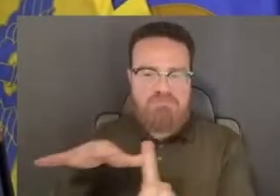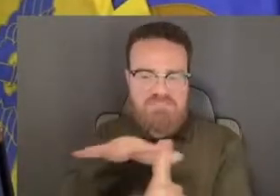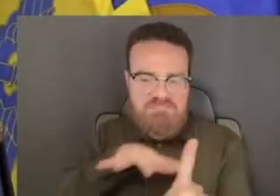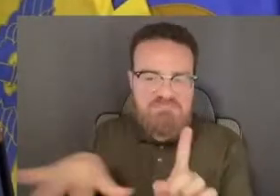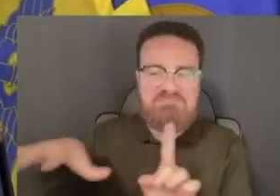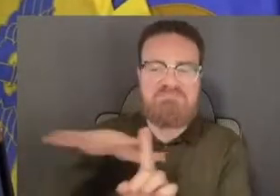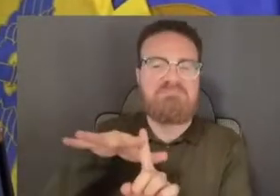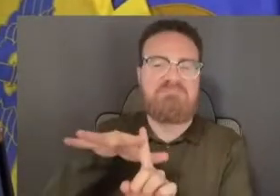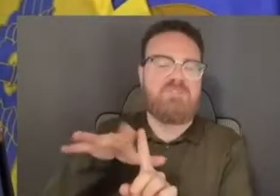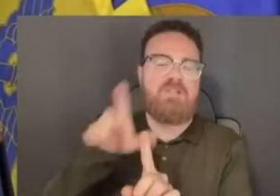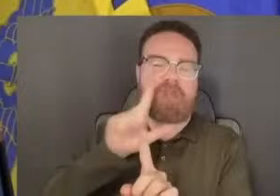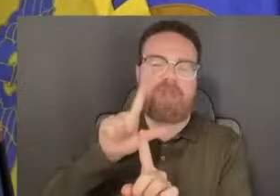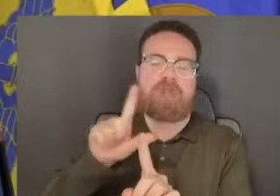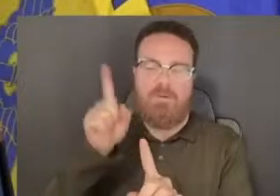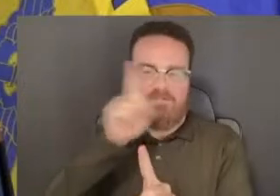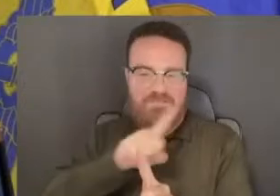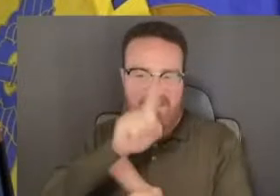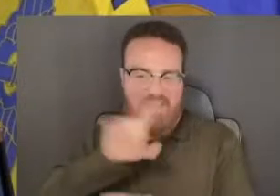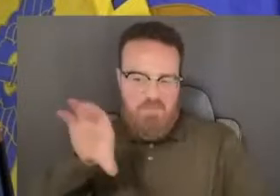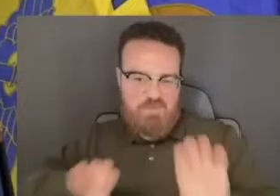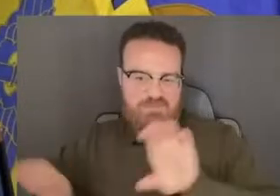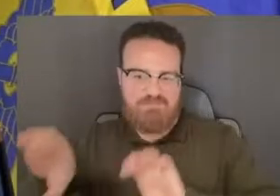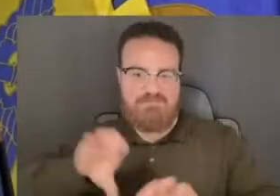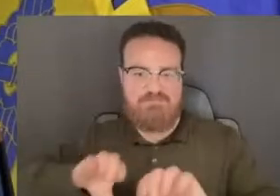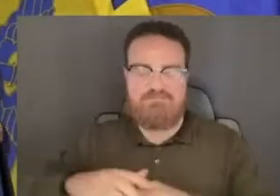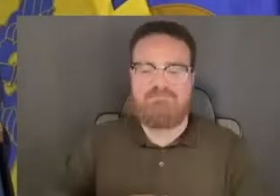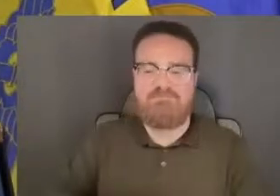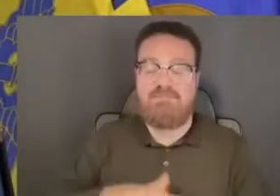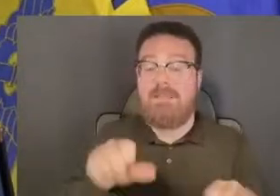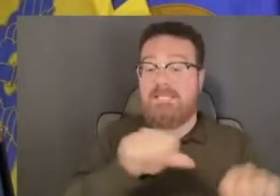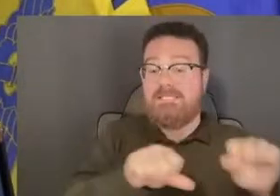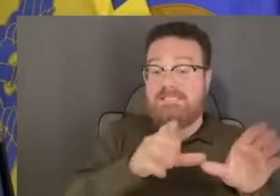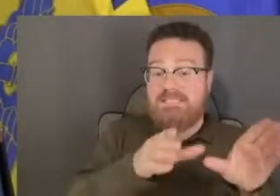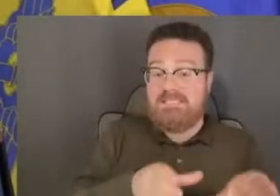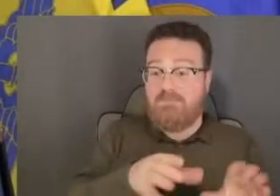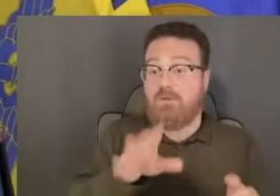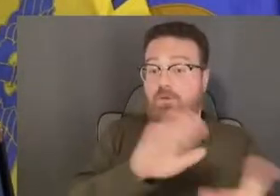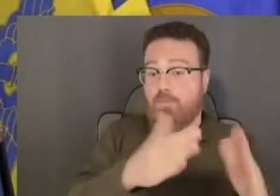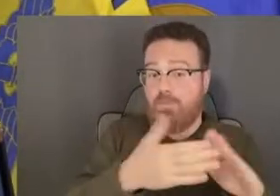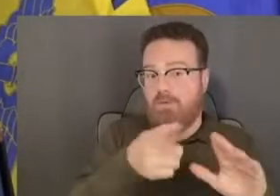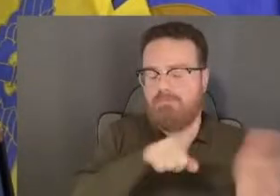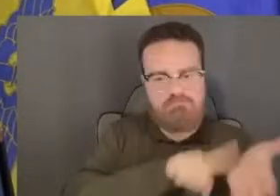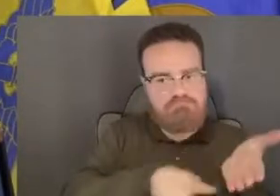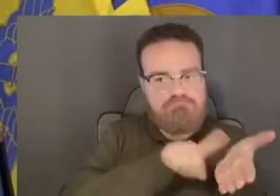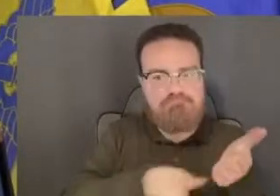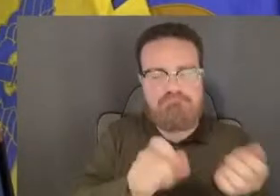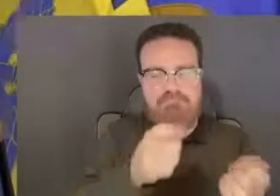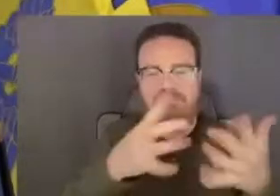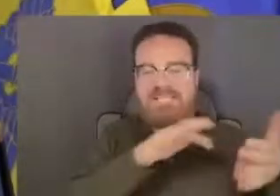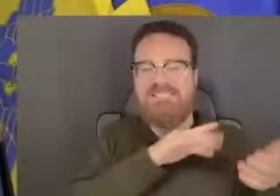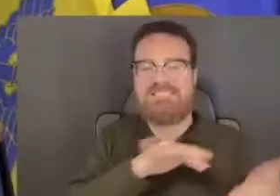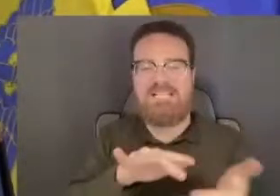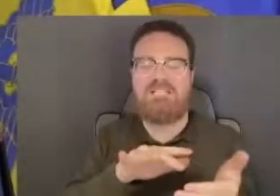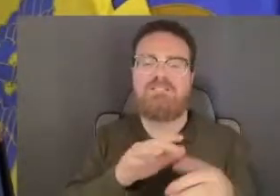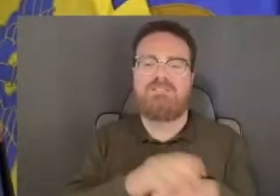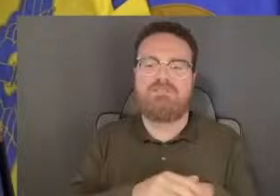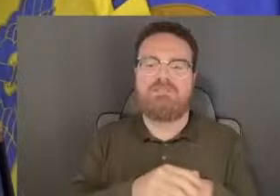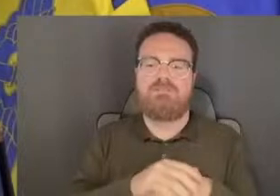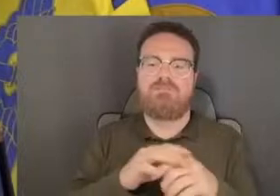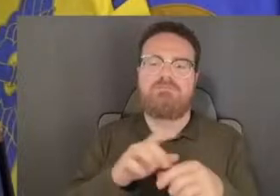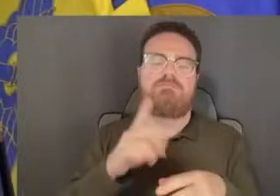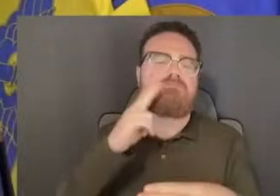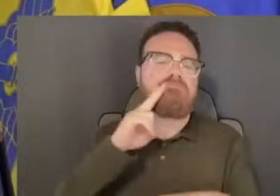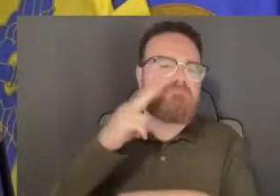chemicals. The scientific community has conducted a number of studies raising concerns about the correlation